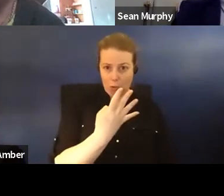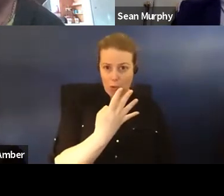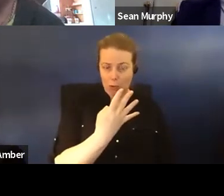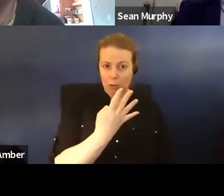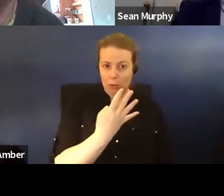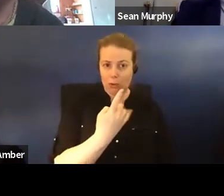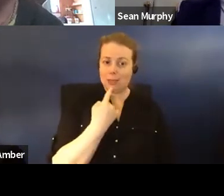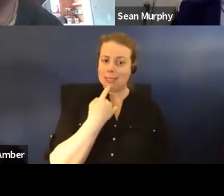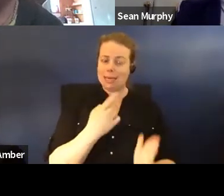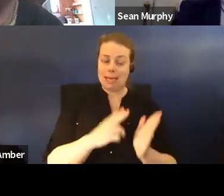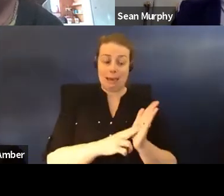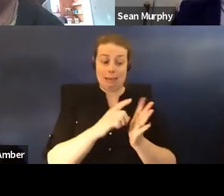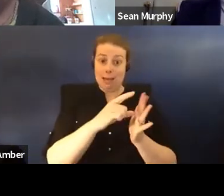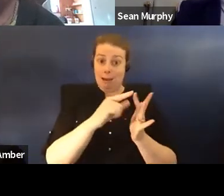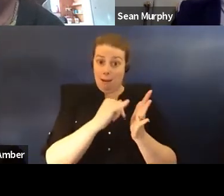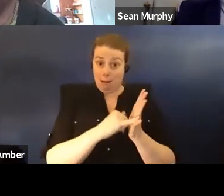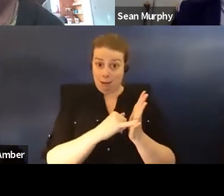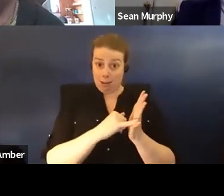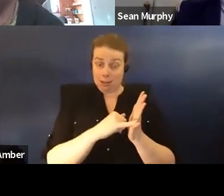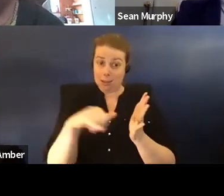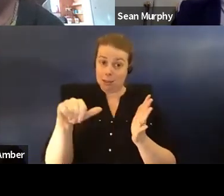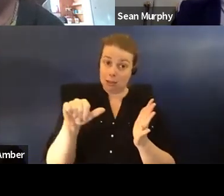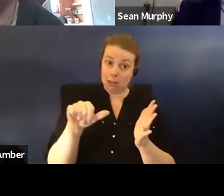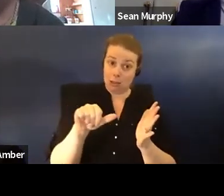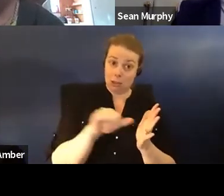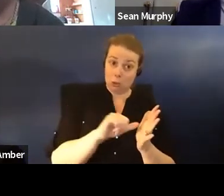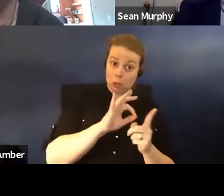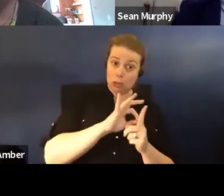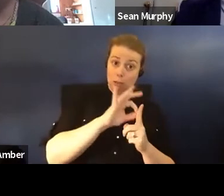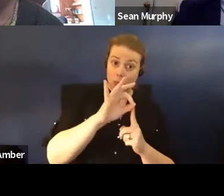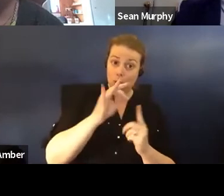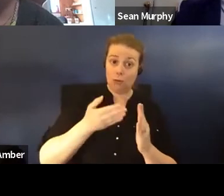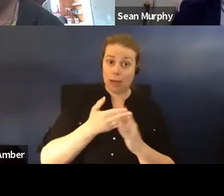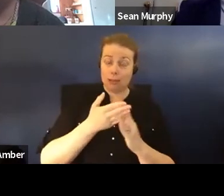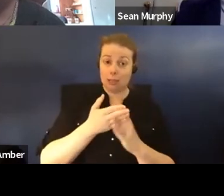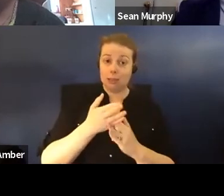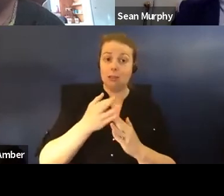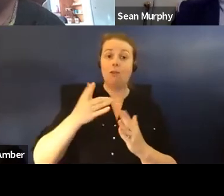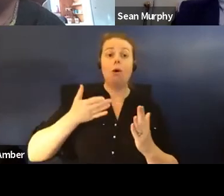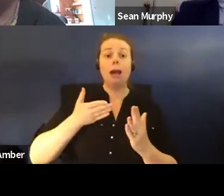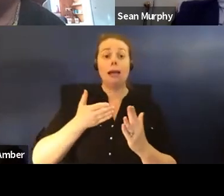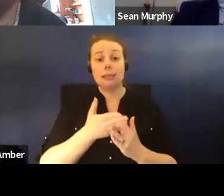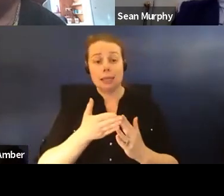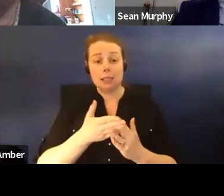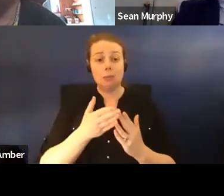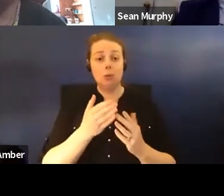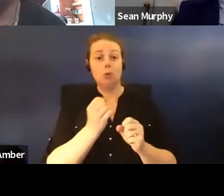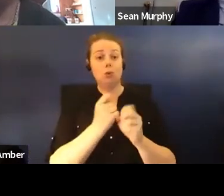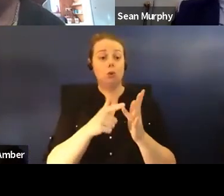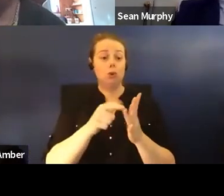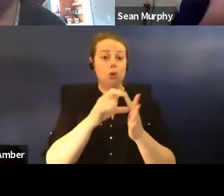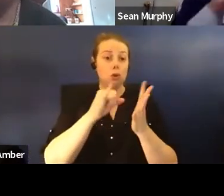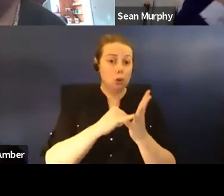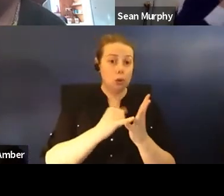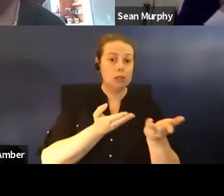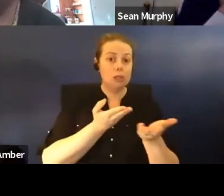the NDIS should kind of improve access to accessible goods, services and facilities that use